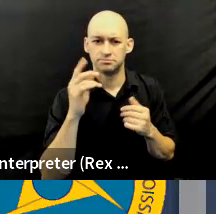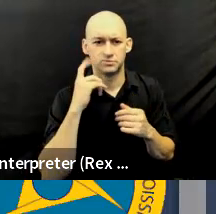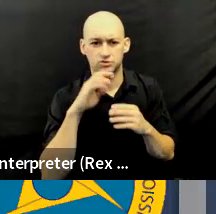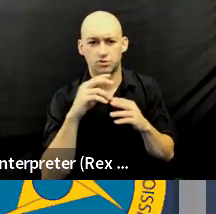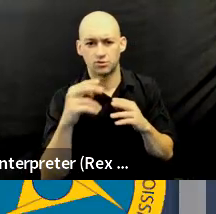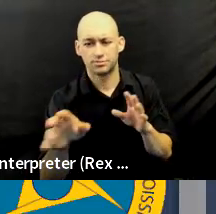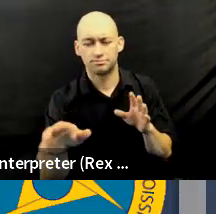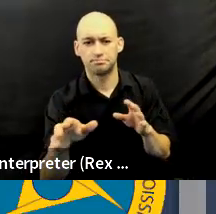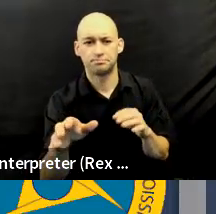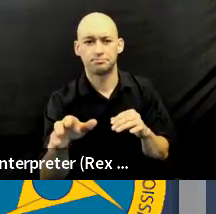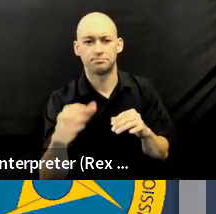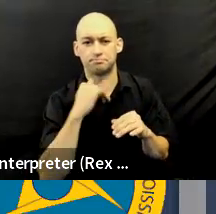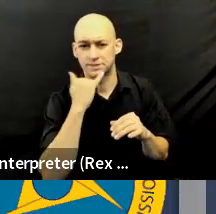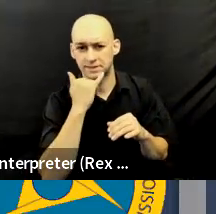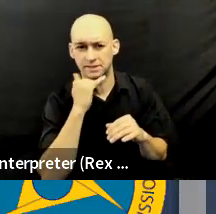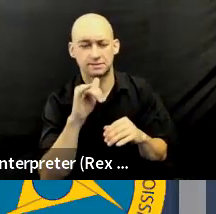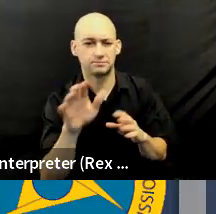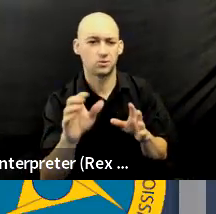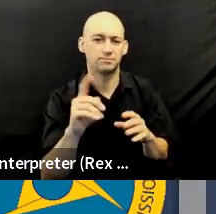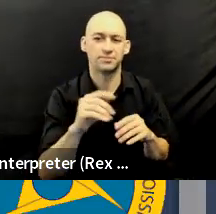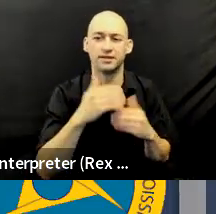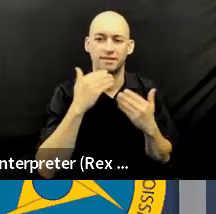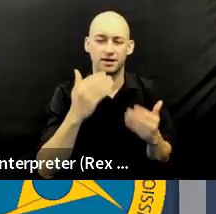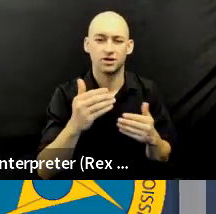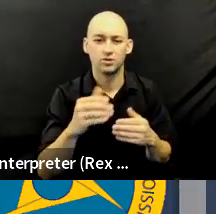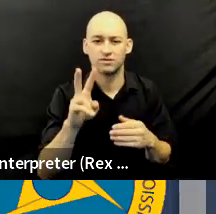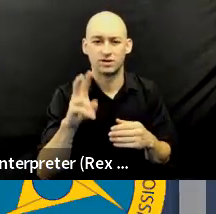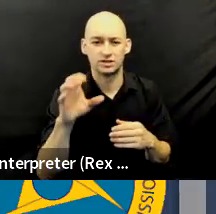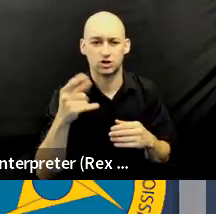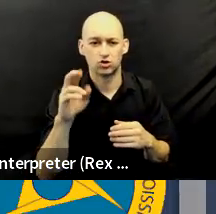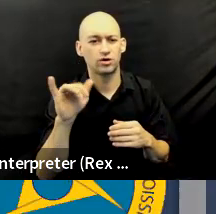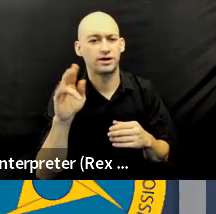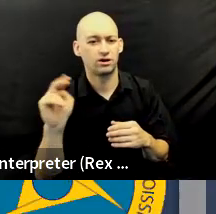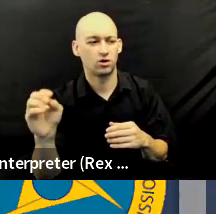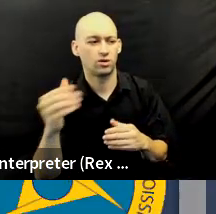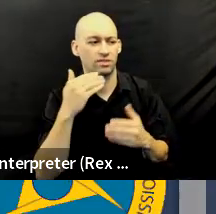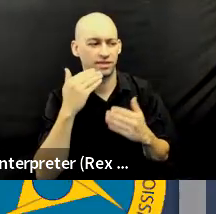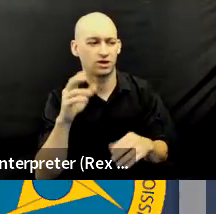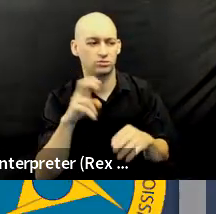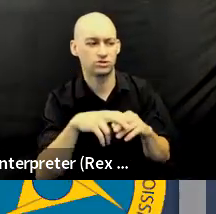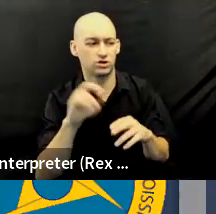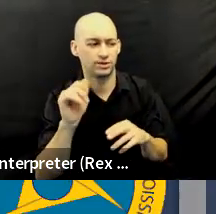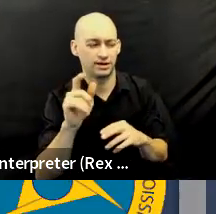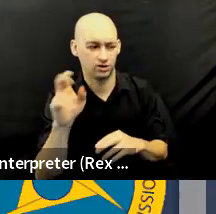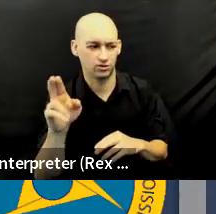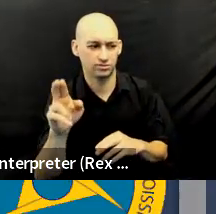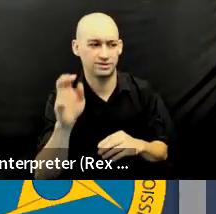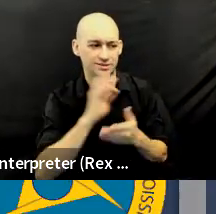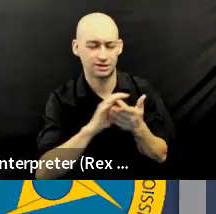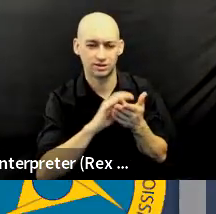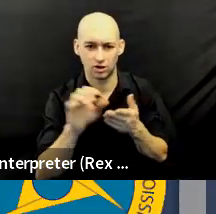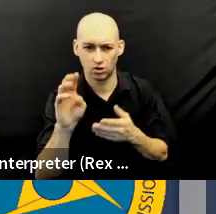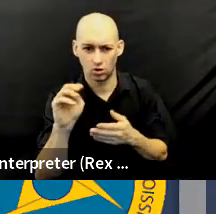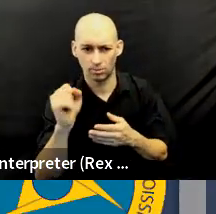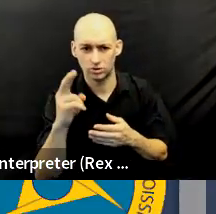this item. Thank you. Okay, thank you. Then Vice Chair Gardino. Thank you, Chair Eager. Secretary Omishakin, thank